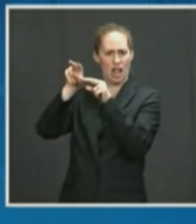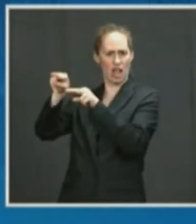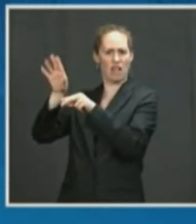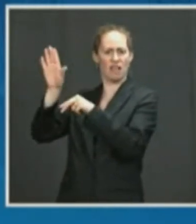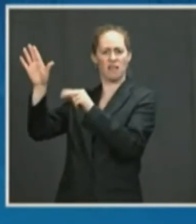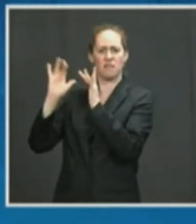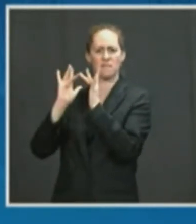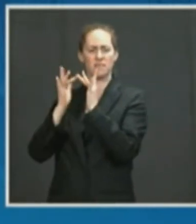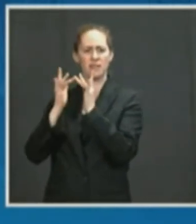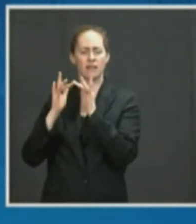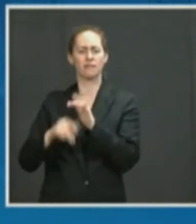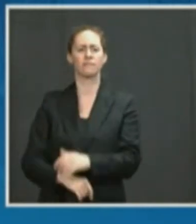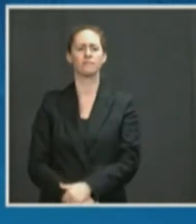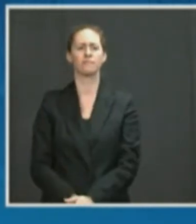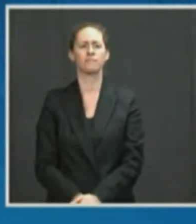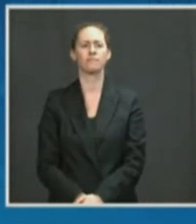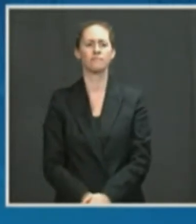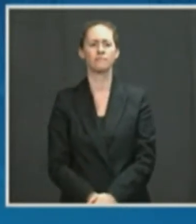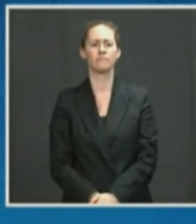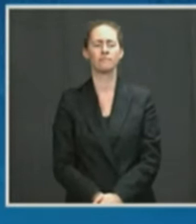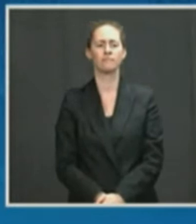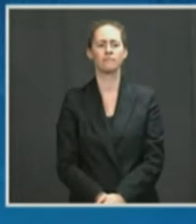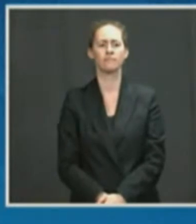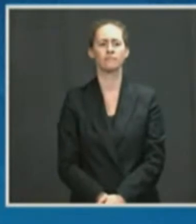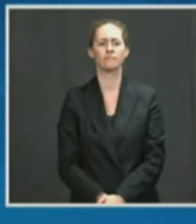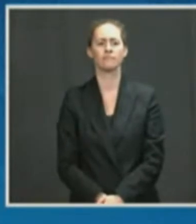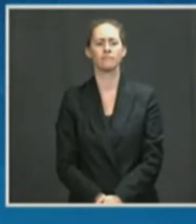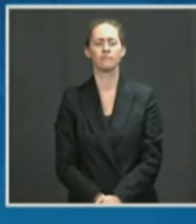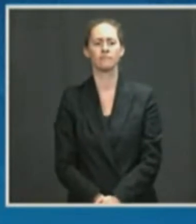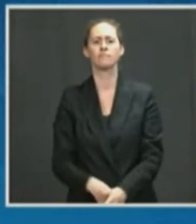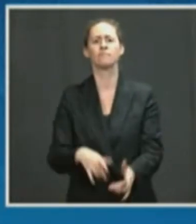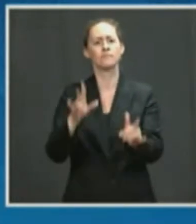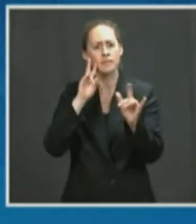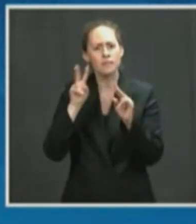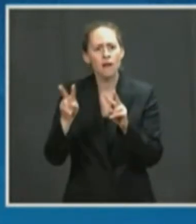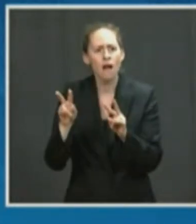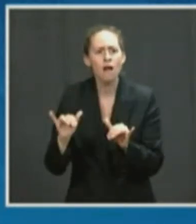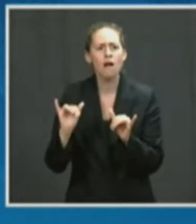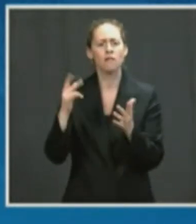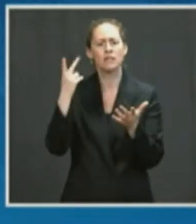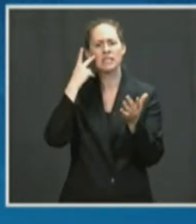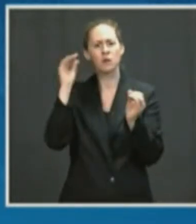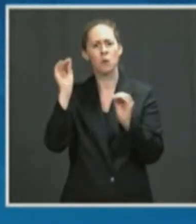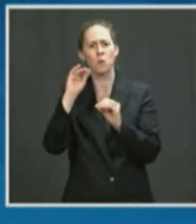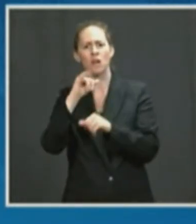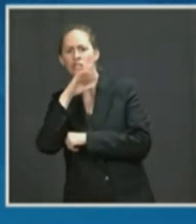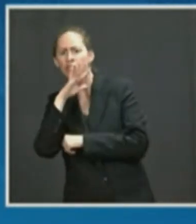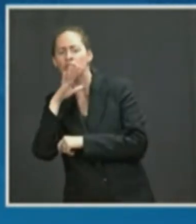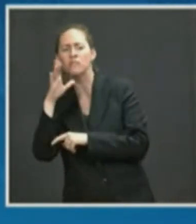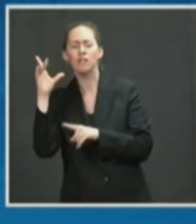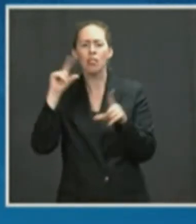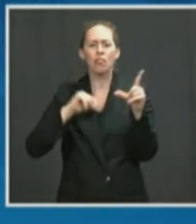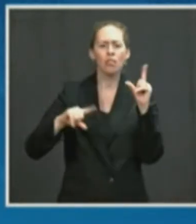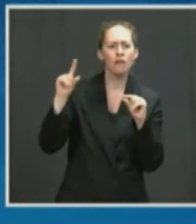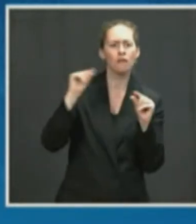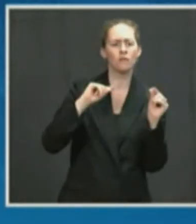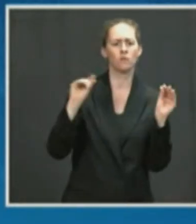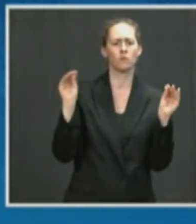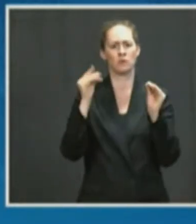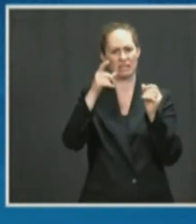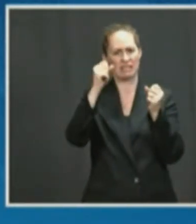they actually belong to that work. And we can, through social audit, get rid of the